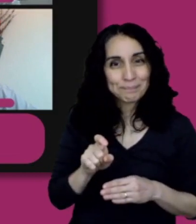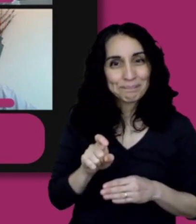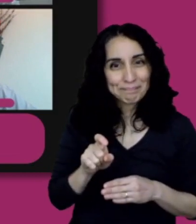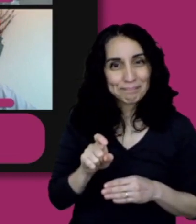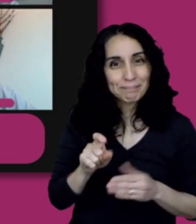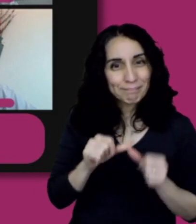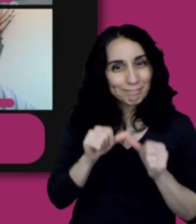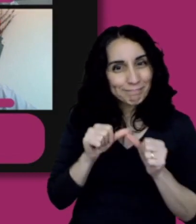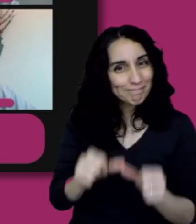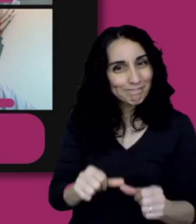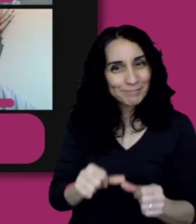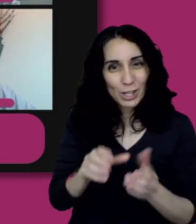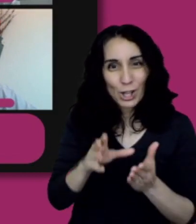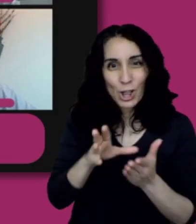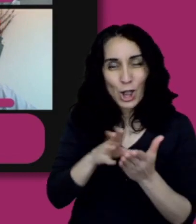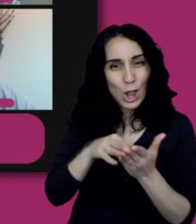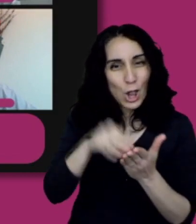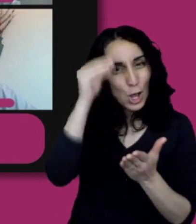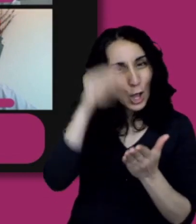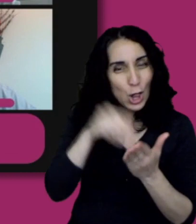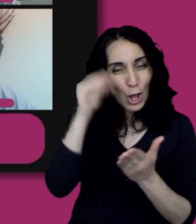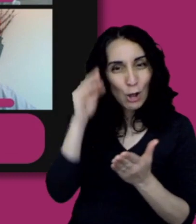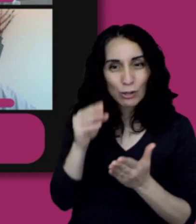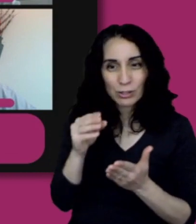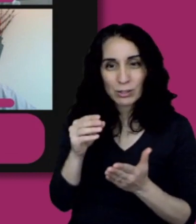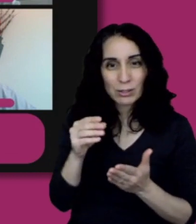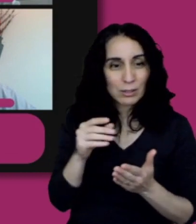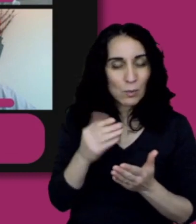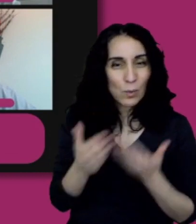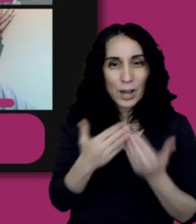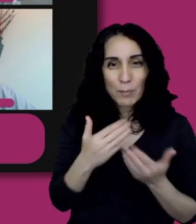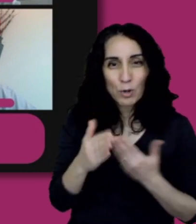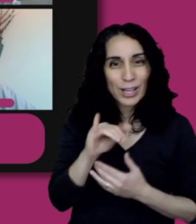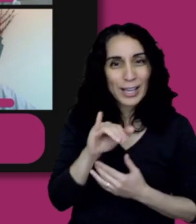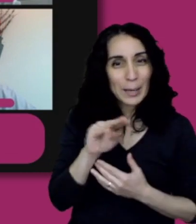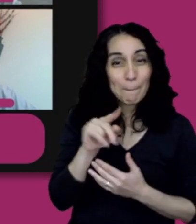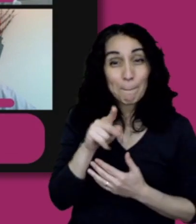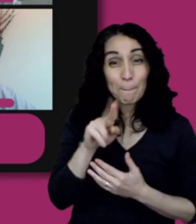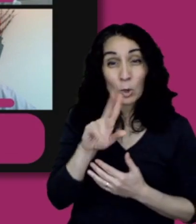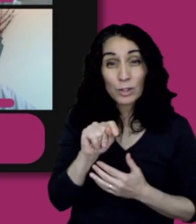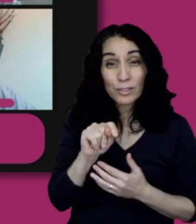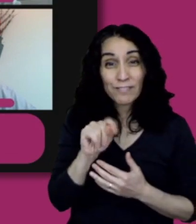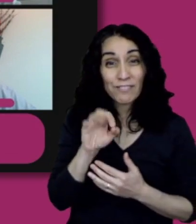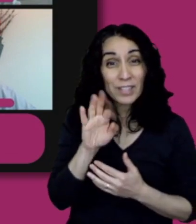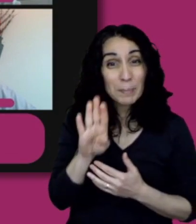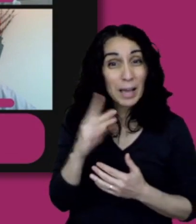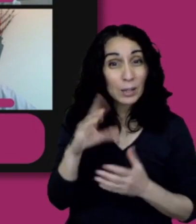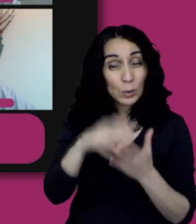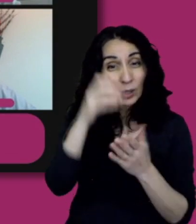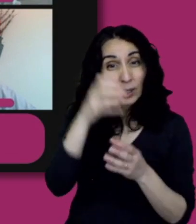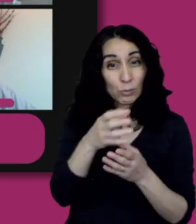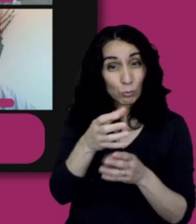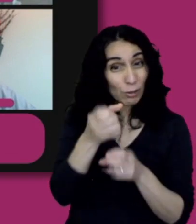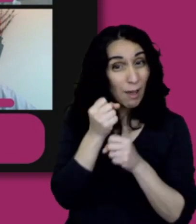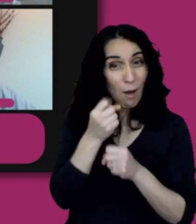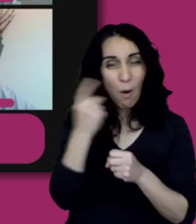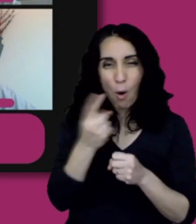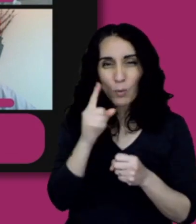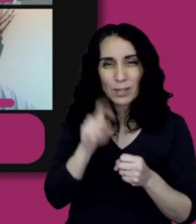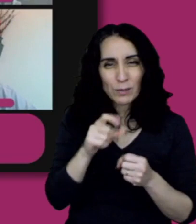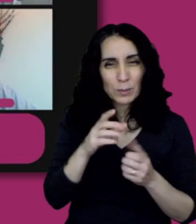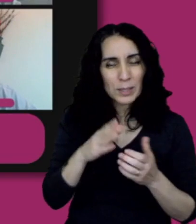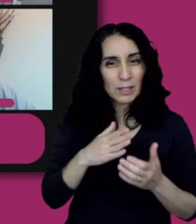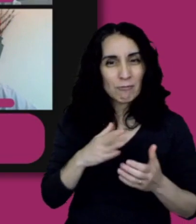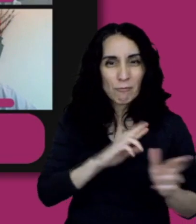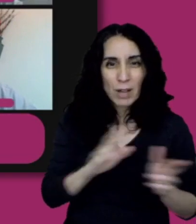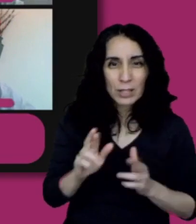that you have to be able to learn constantly. You have to constantly learn from the inputs that you're getting and be willing and able to pivot all the time.